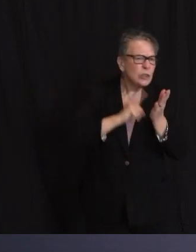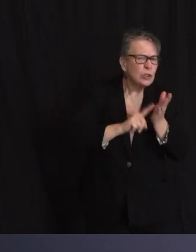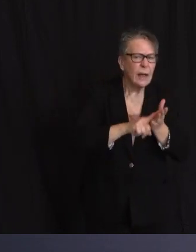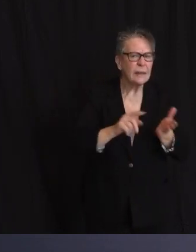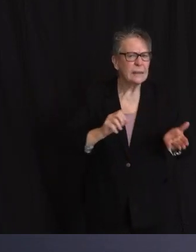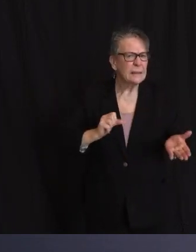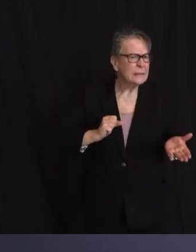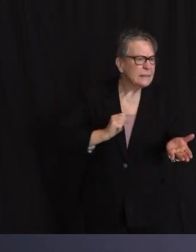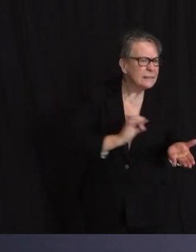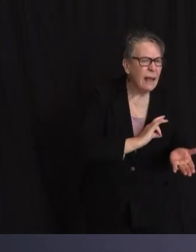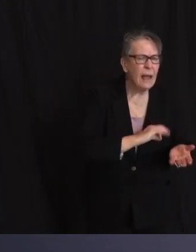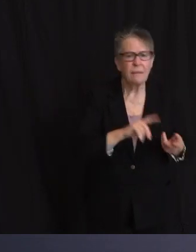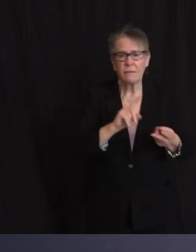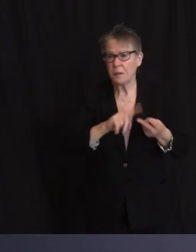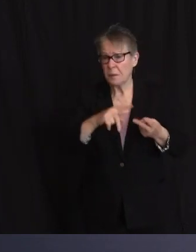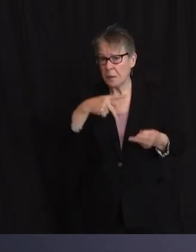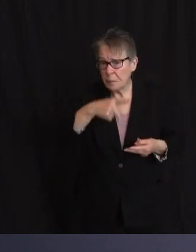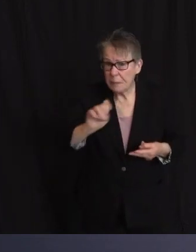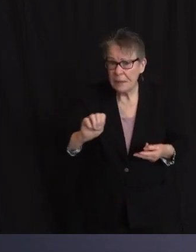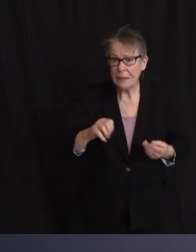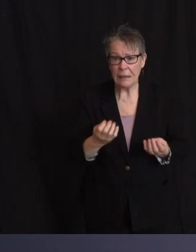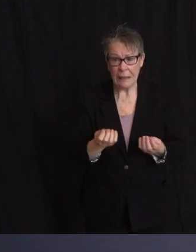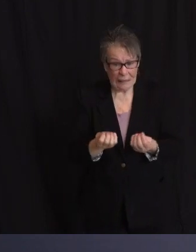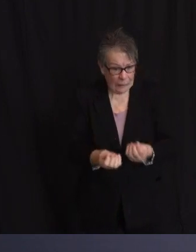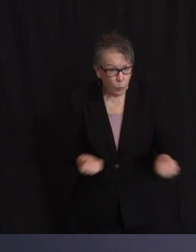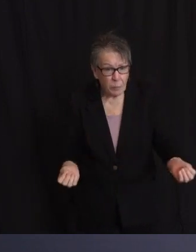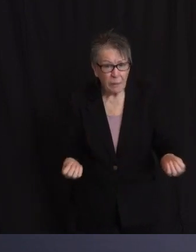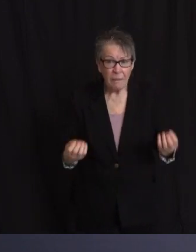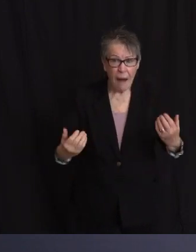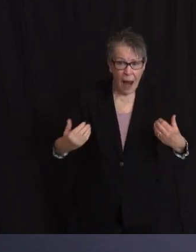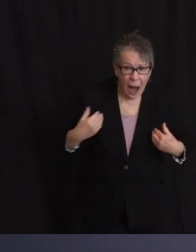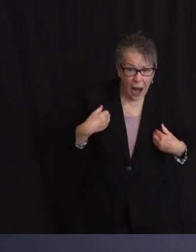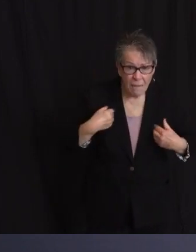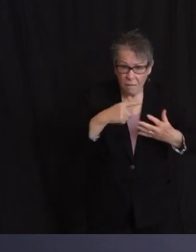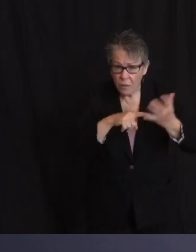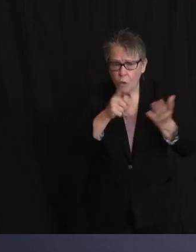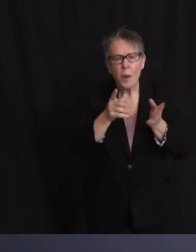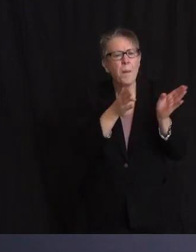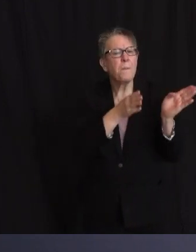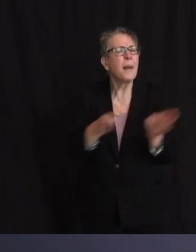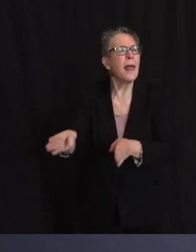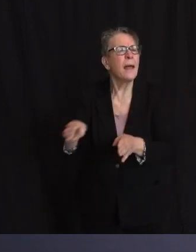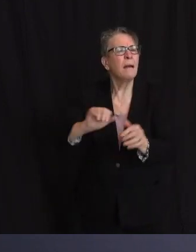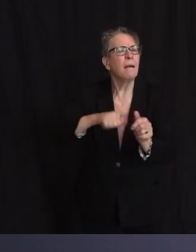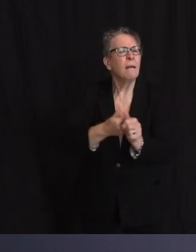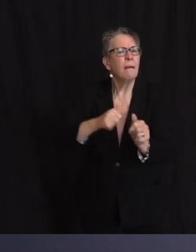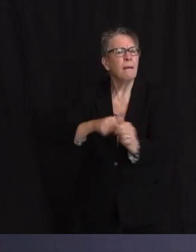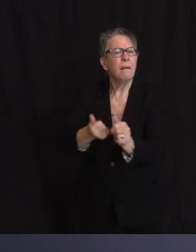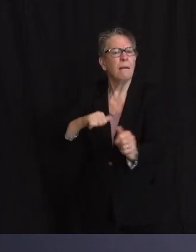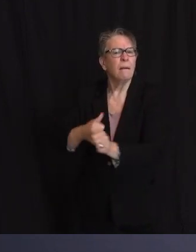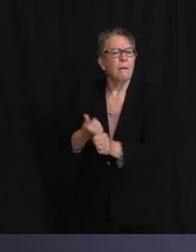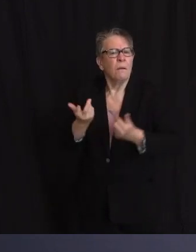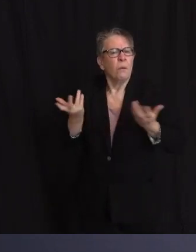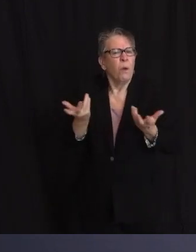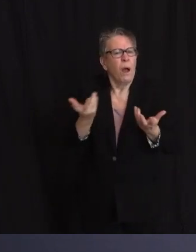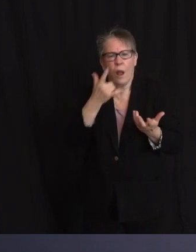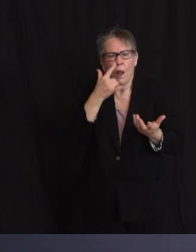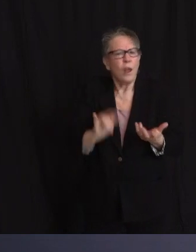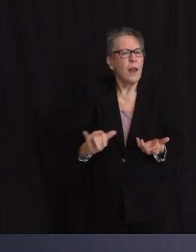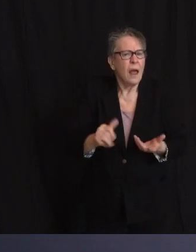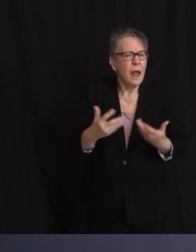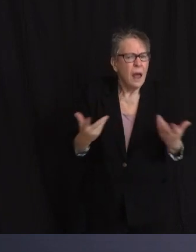outbreak response plan. For any facilities that have been issued and identified and issued